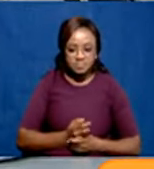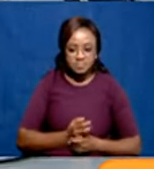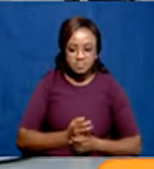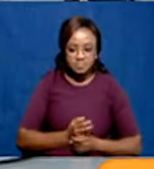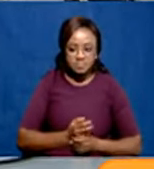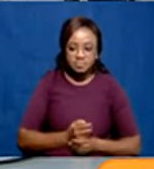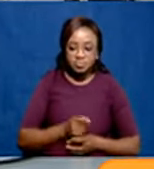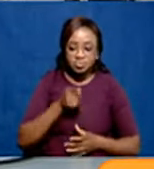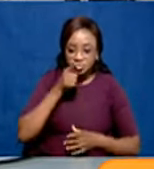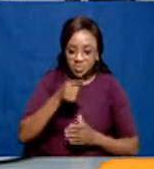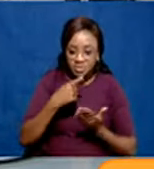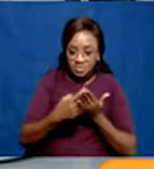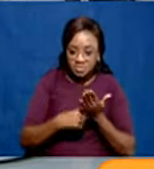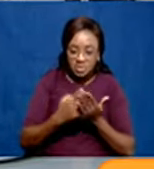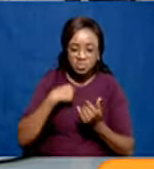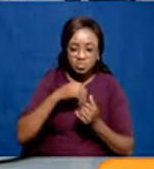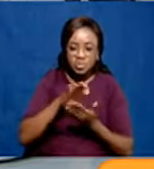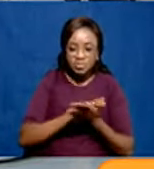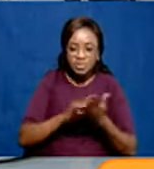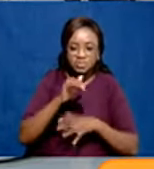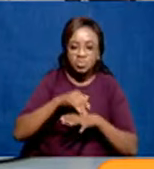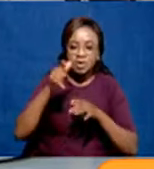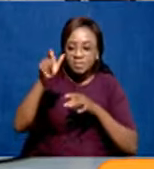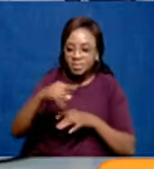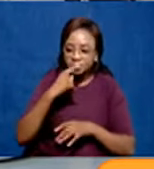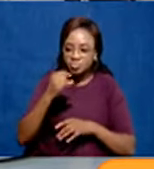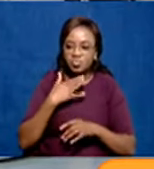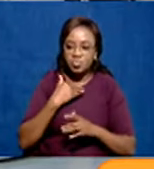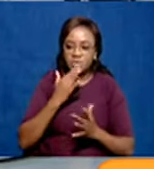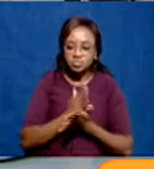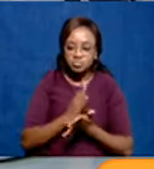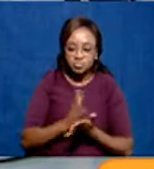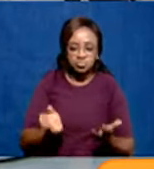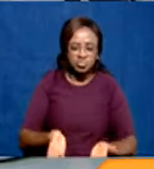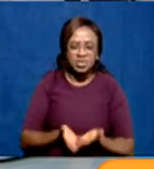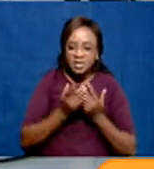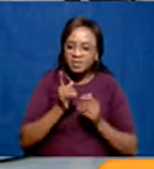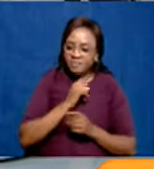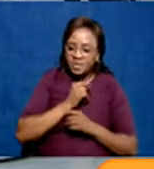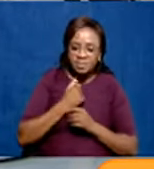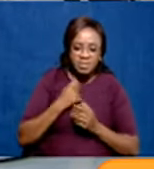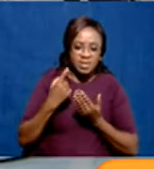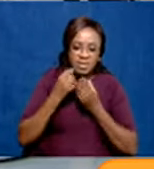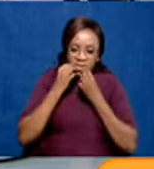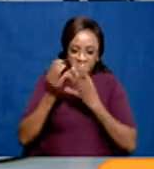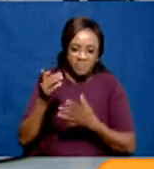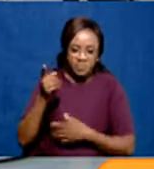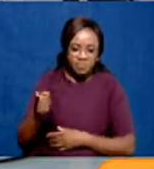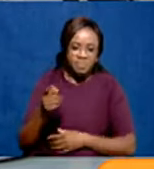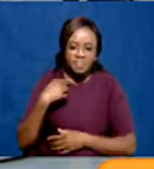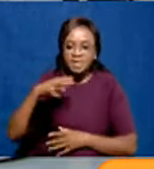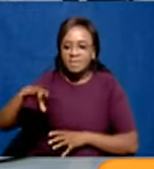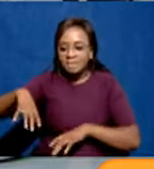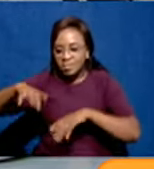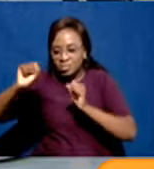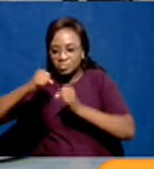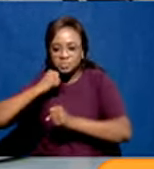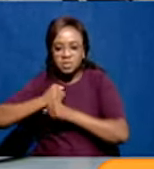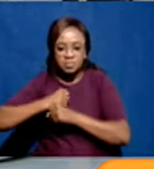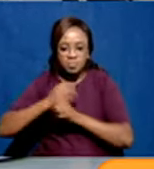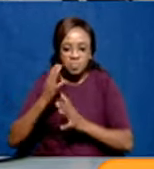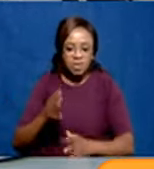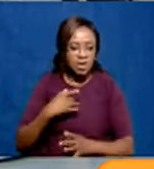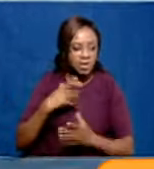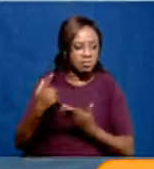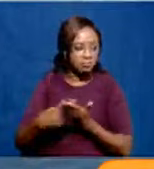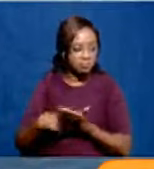to be based on the person who wants to enhance. And this discussion, I've mentioned this, Dr. Davji, before, is a discussion between the employer and the employee, all right? If,